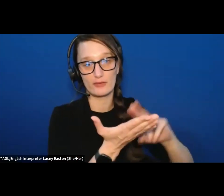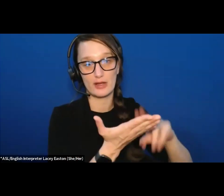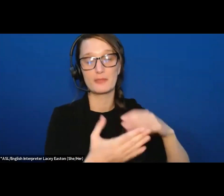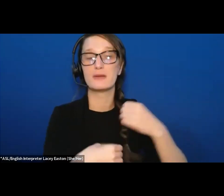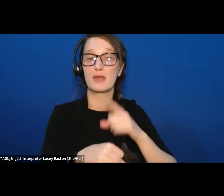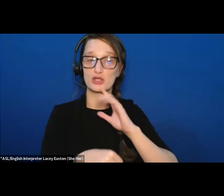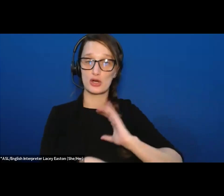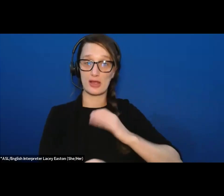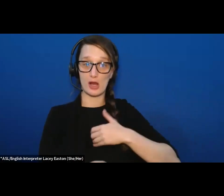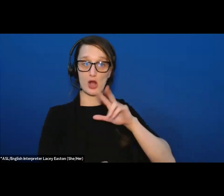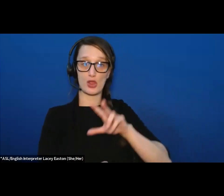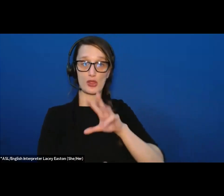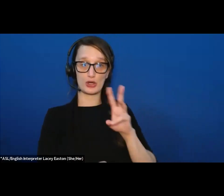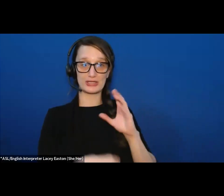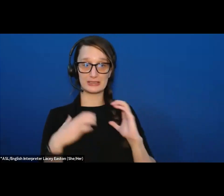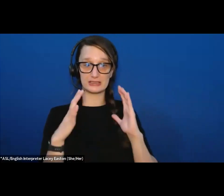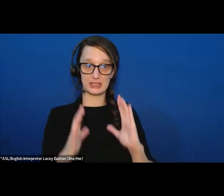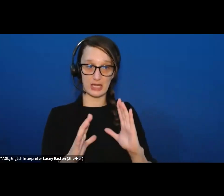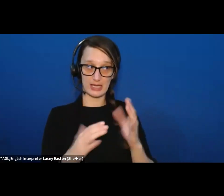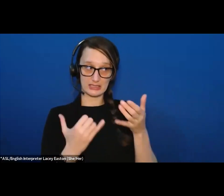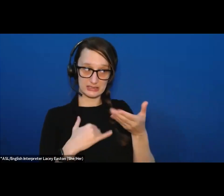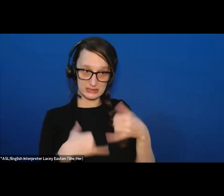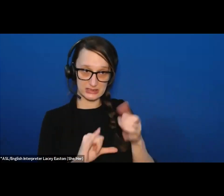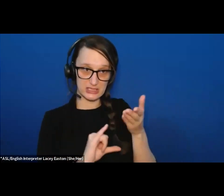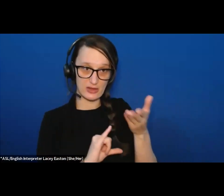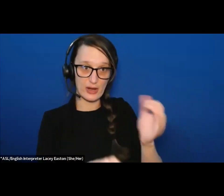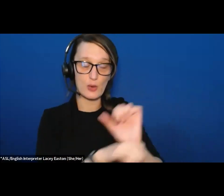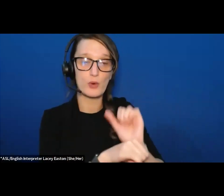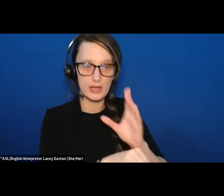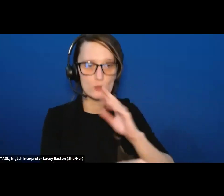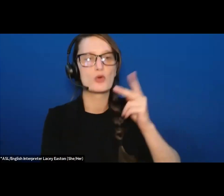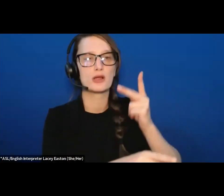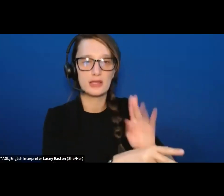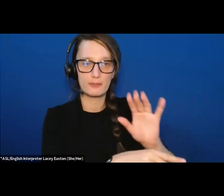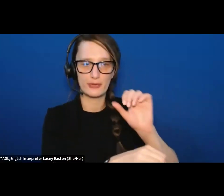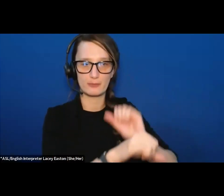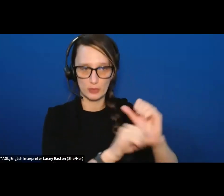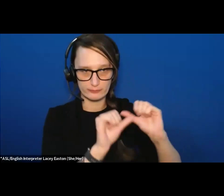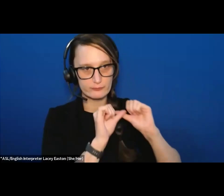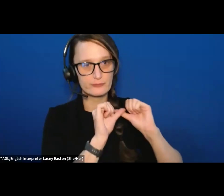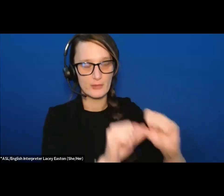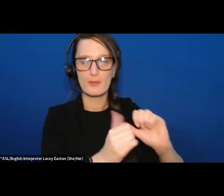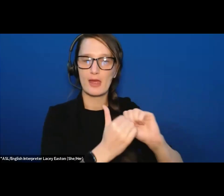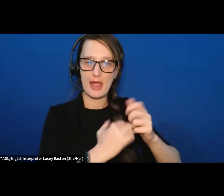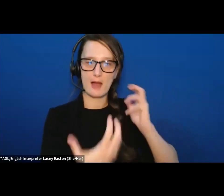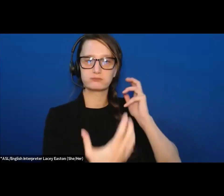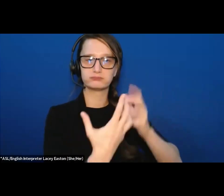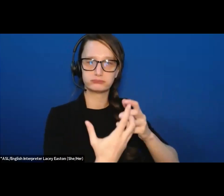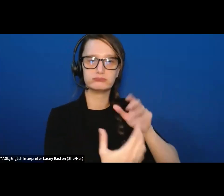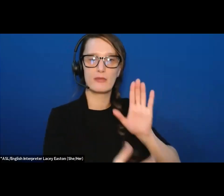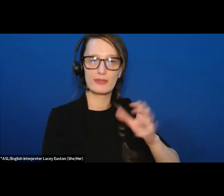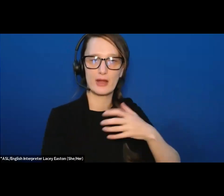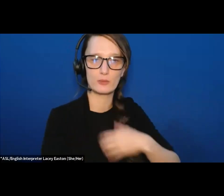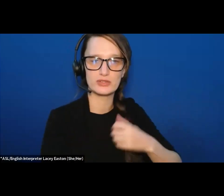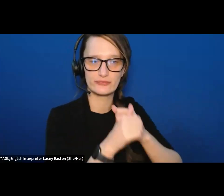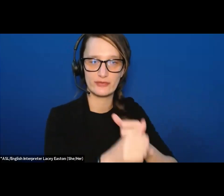that are out there working are still able to maintain their employment in the manner that they wish, because that's what's most important.